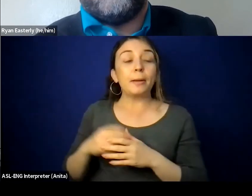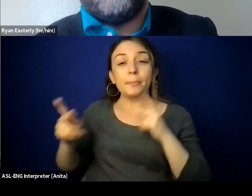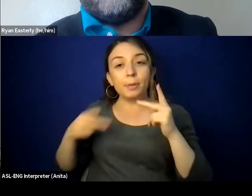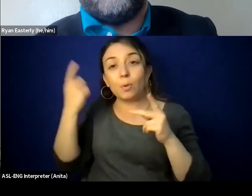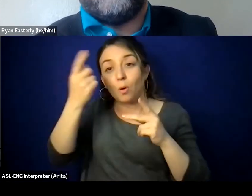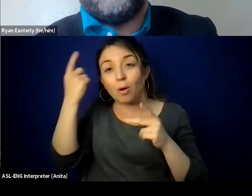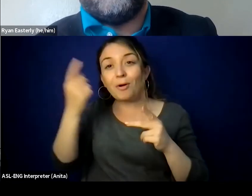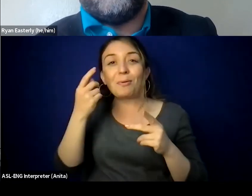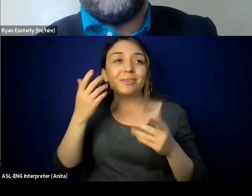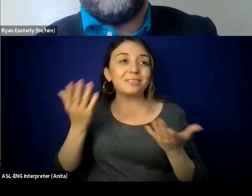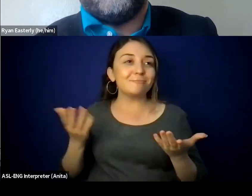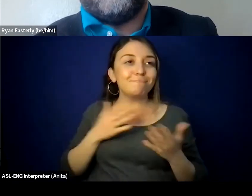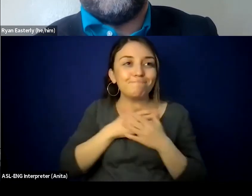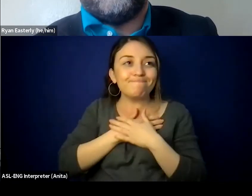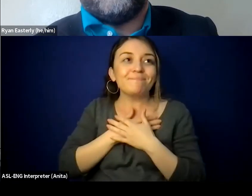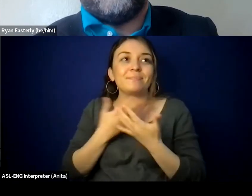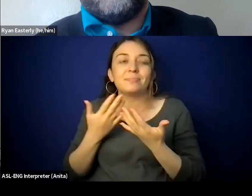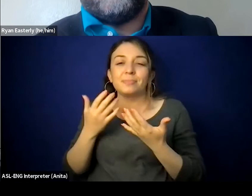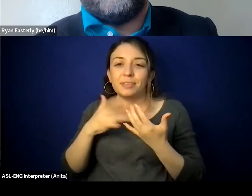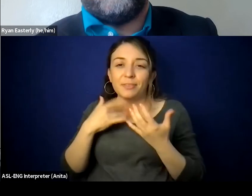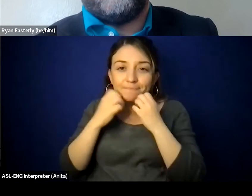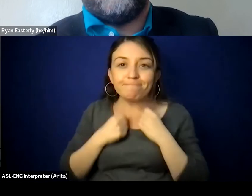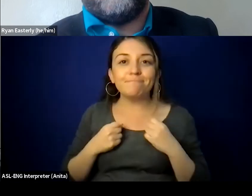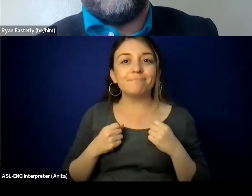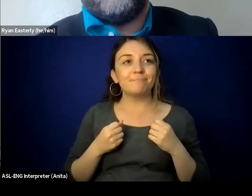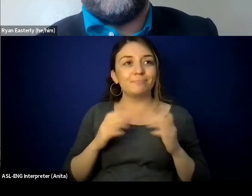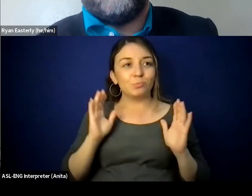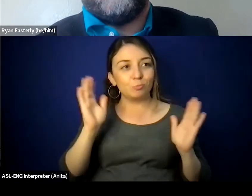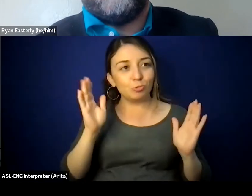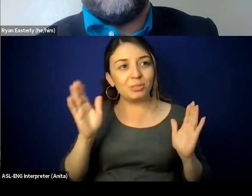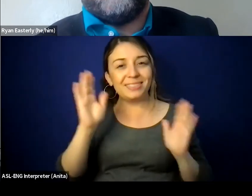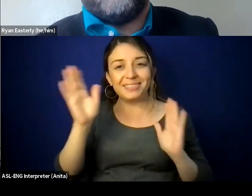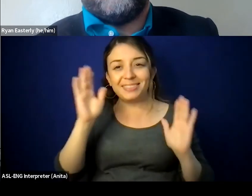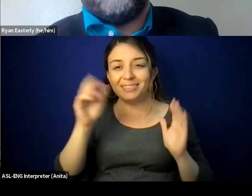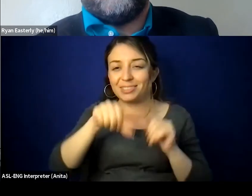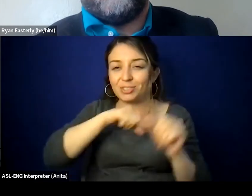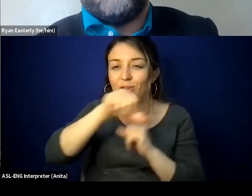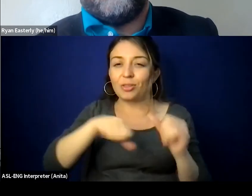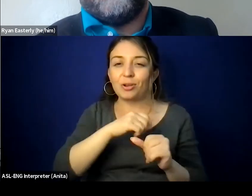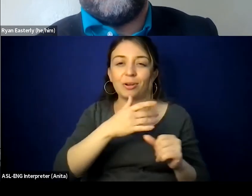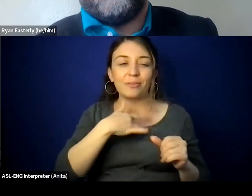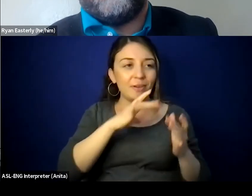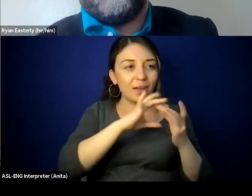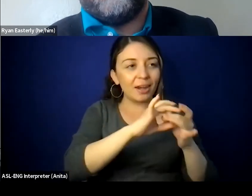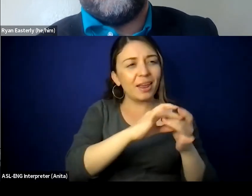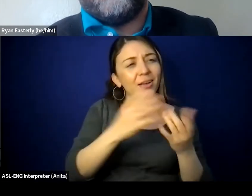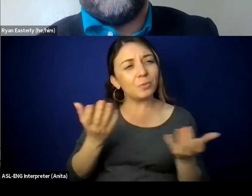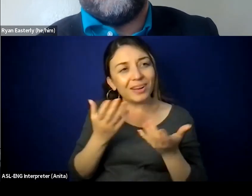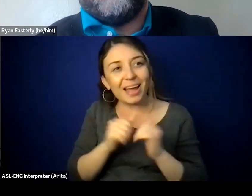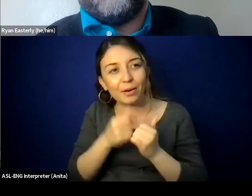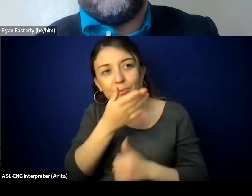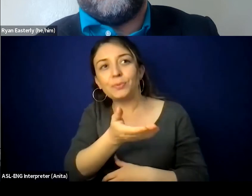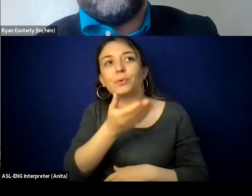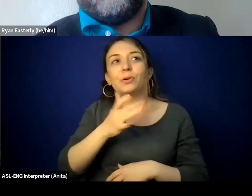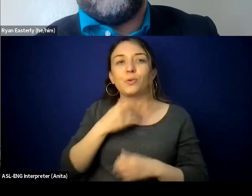so happy to see each other, and they greet each other, and they connect, and they like ground in how they're doing, and they